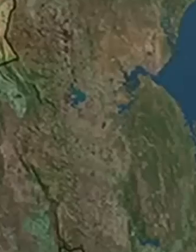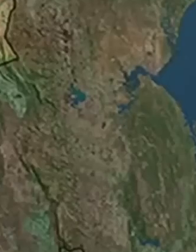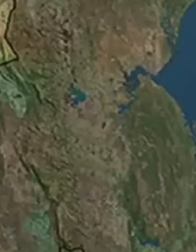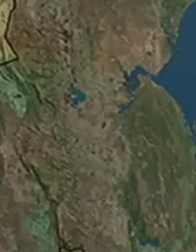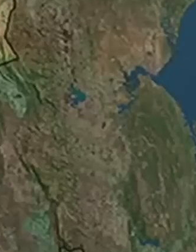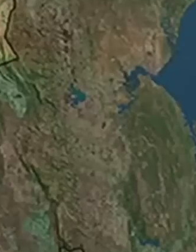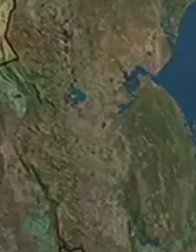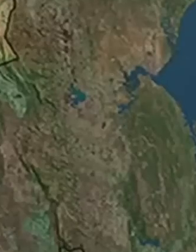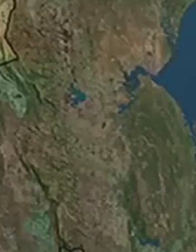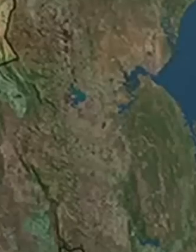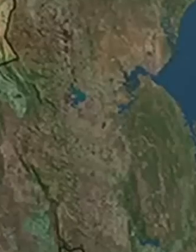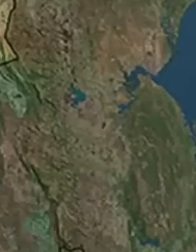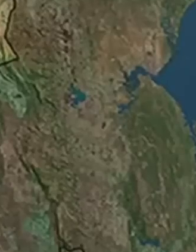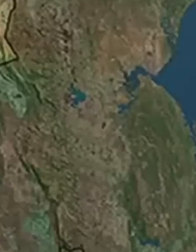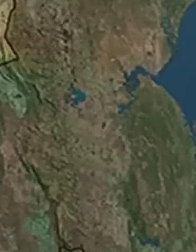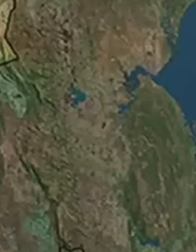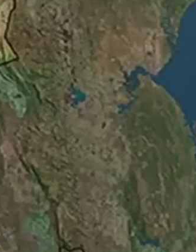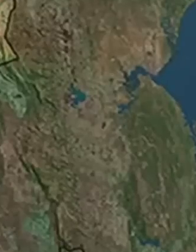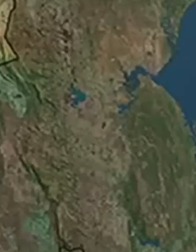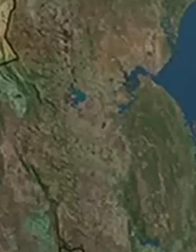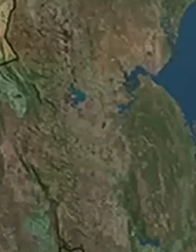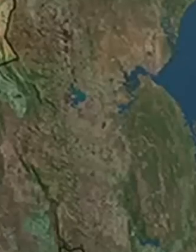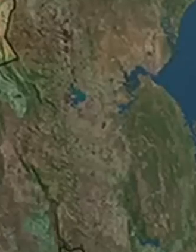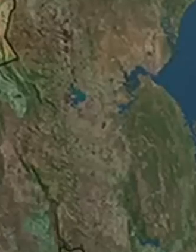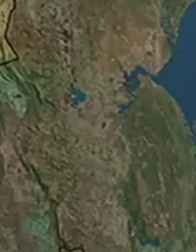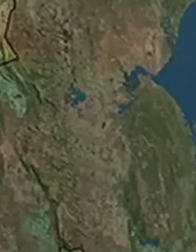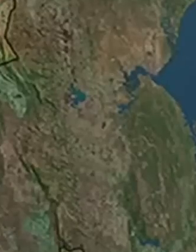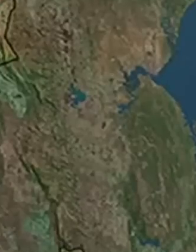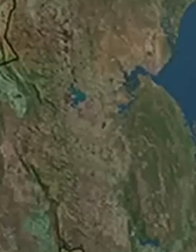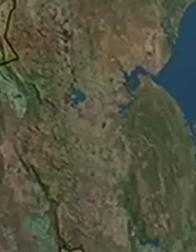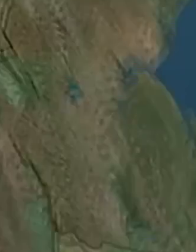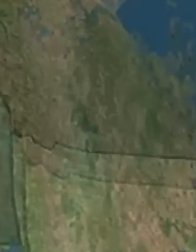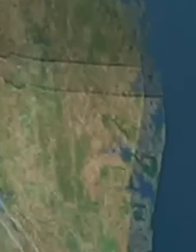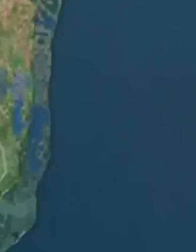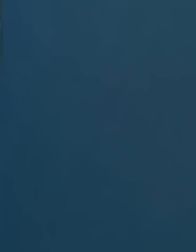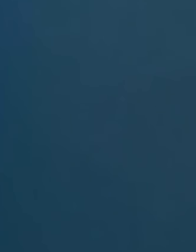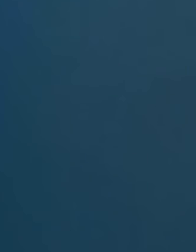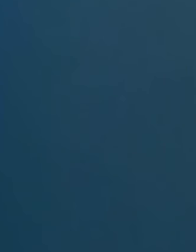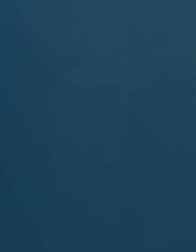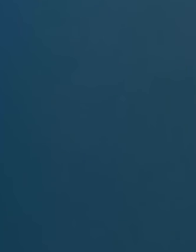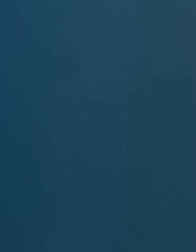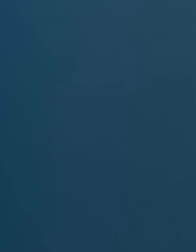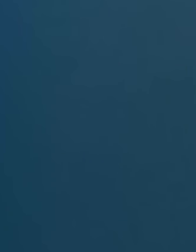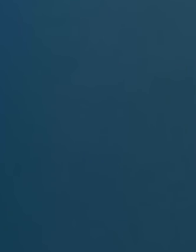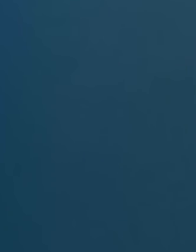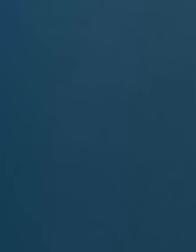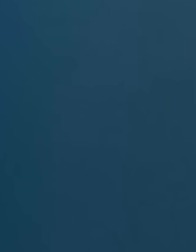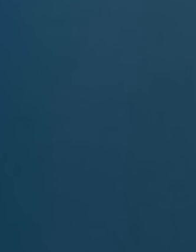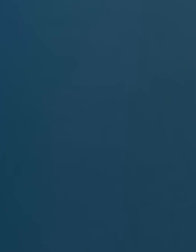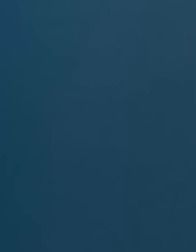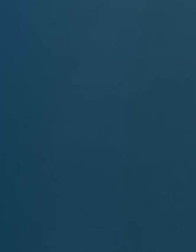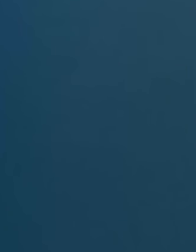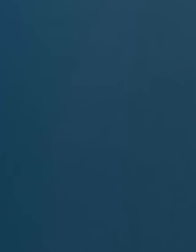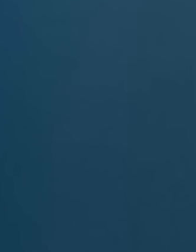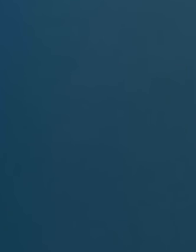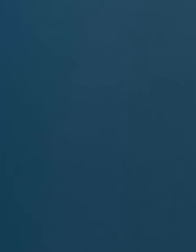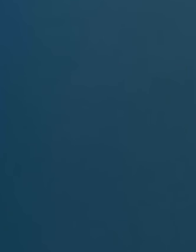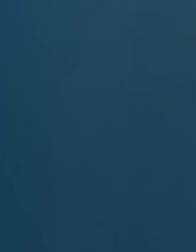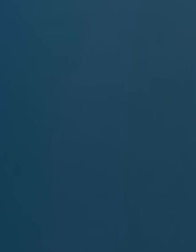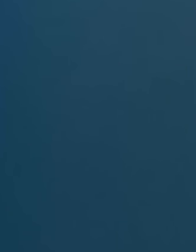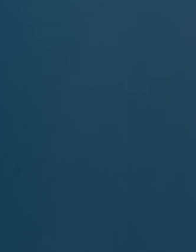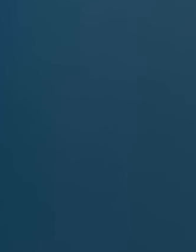go tsena bela ka Bombombela sa go le balo o le ka Skukuza ke 32 le a fiša la ka moswane le laetša gore seruthwane se tseleng ka Afrika Borwa ga re ya